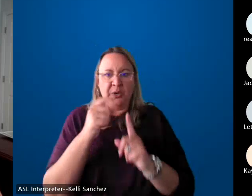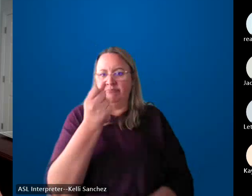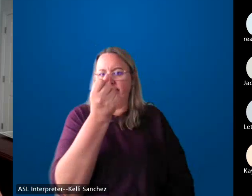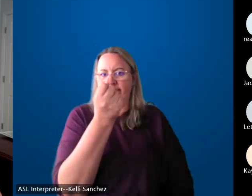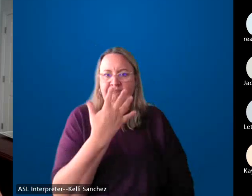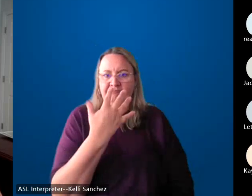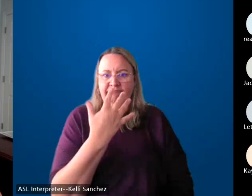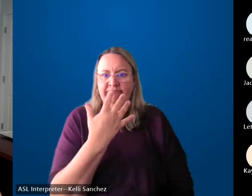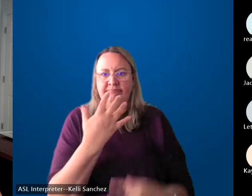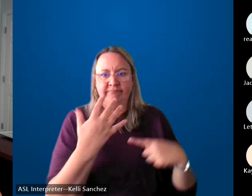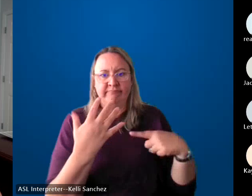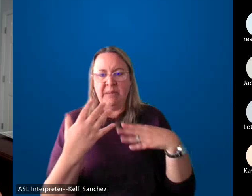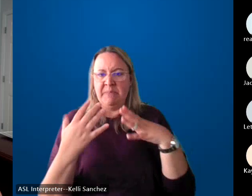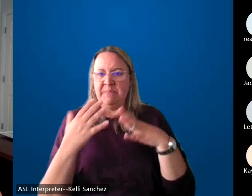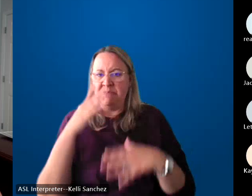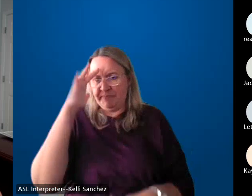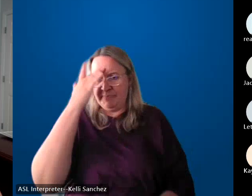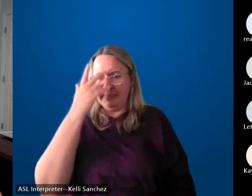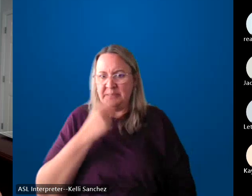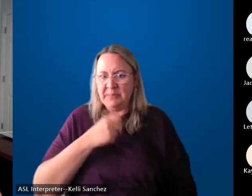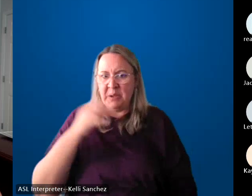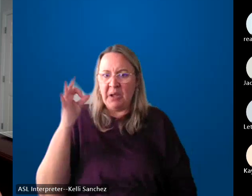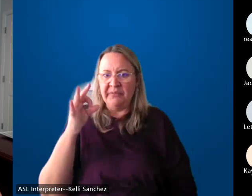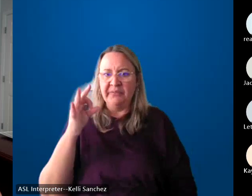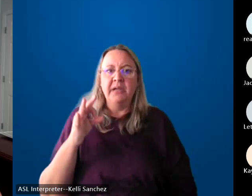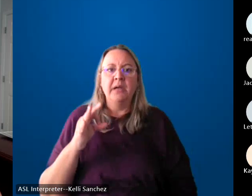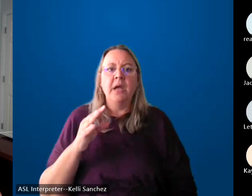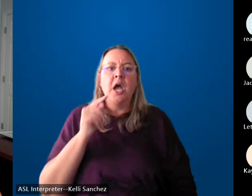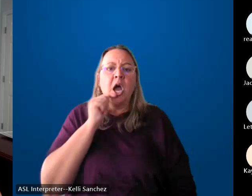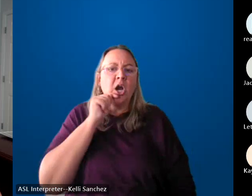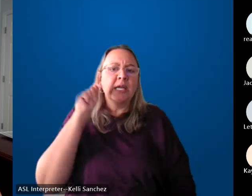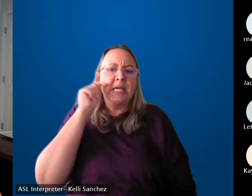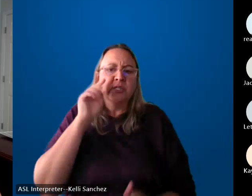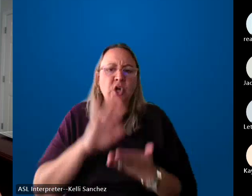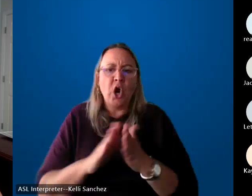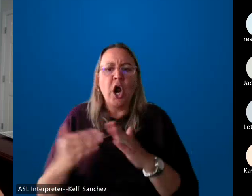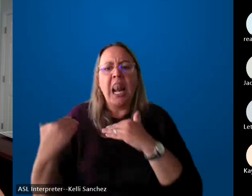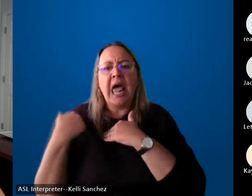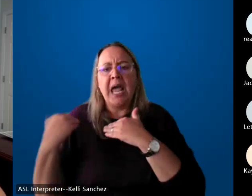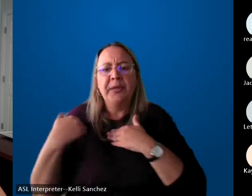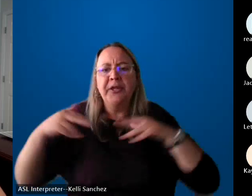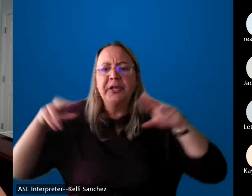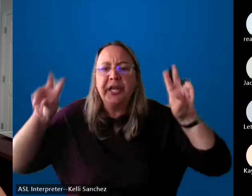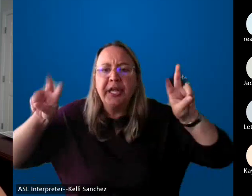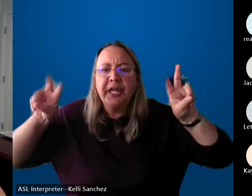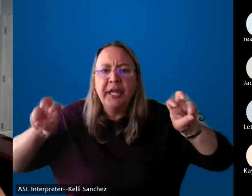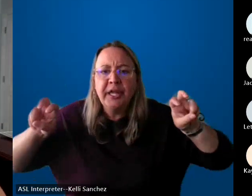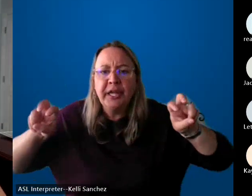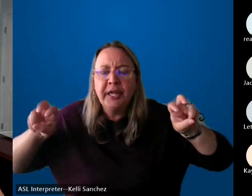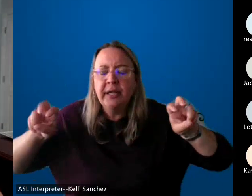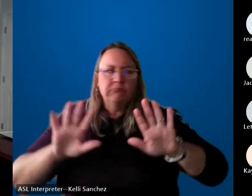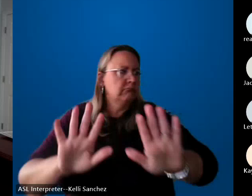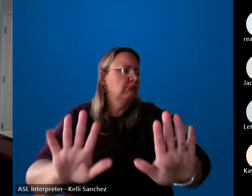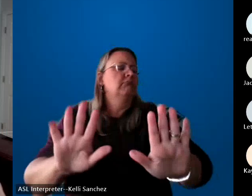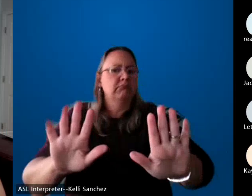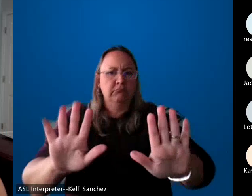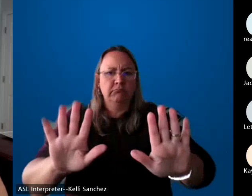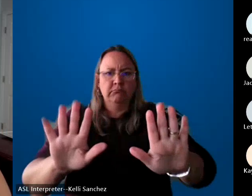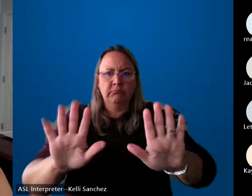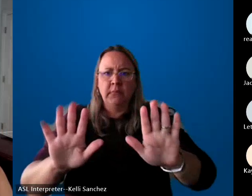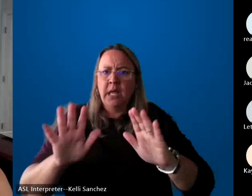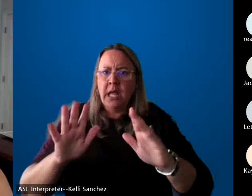to be perfectly honest, it really pisses me off, is that I keep hearing that our kids are a liability. at what point are our kids a